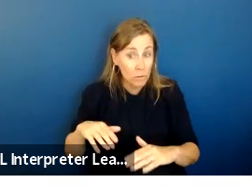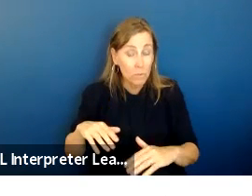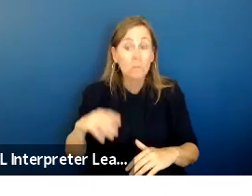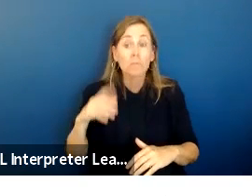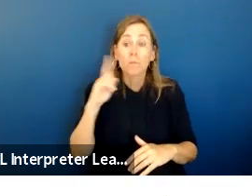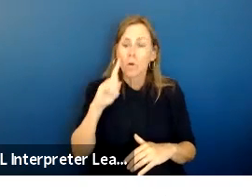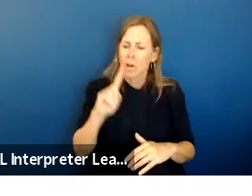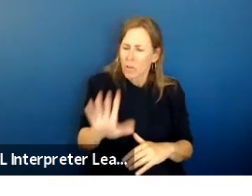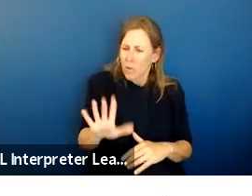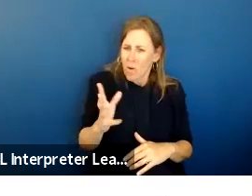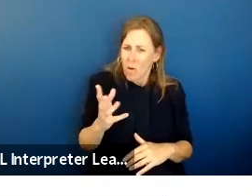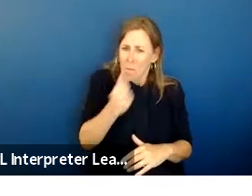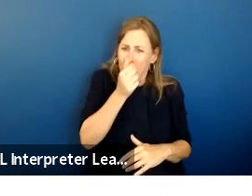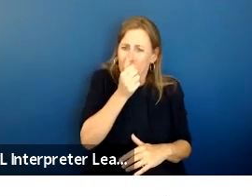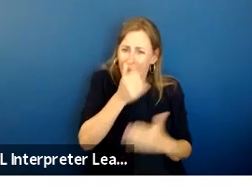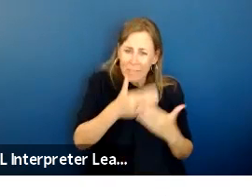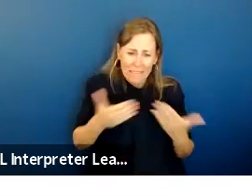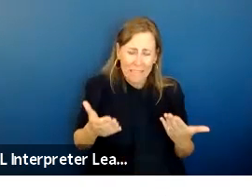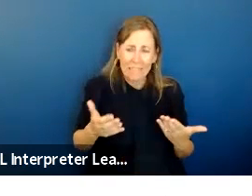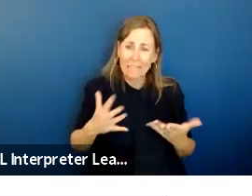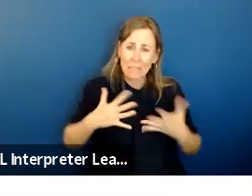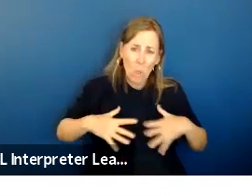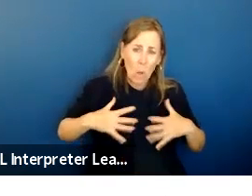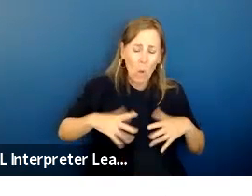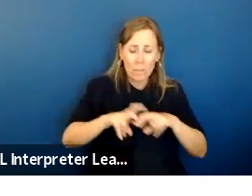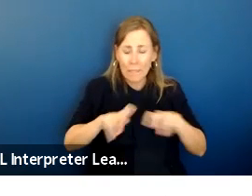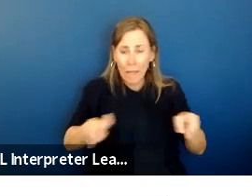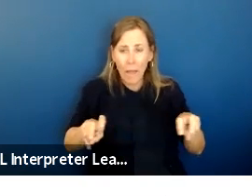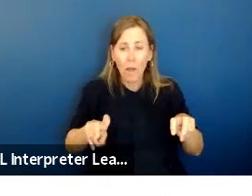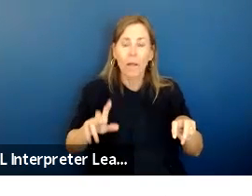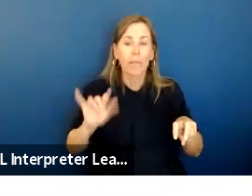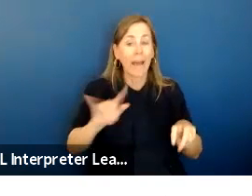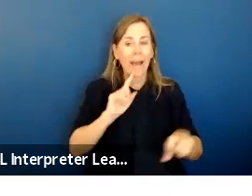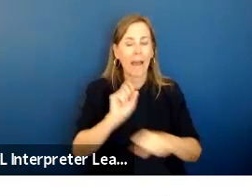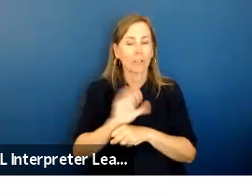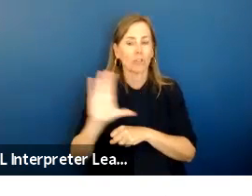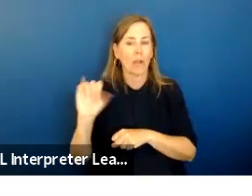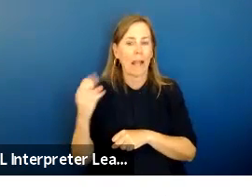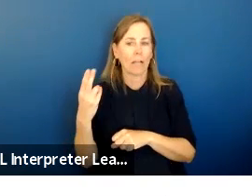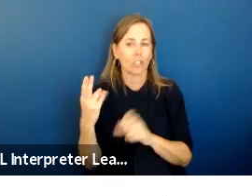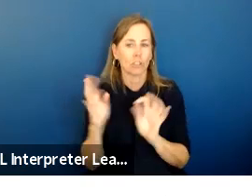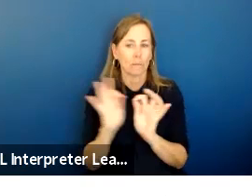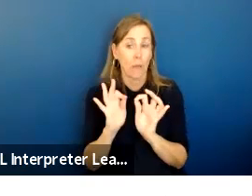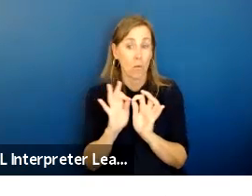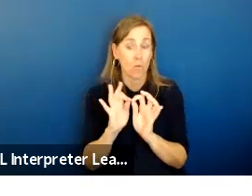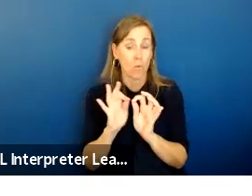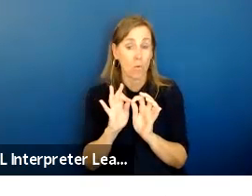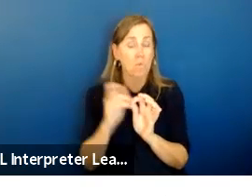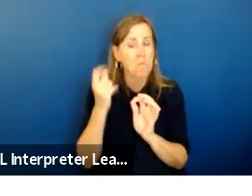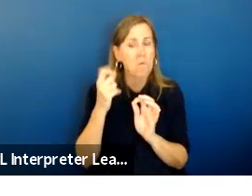property and other occupancies are paid on an actual cash value less depreciated